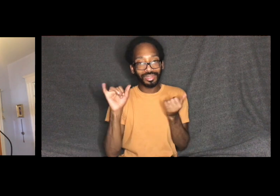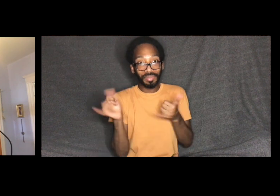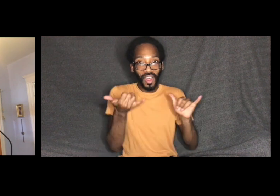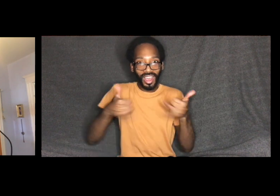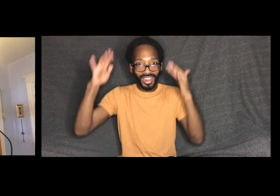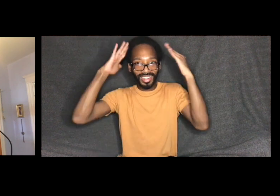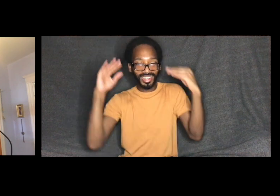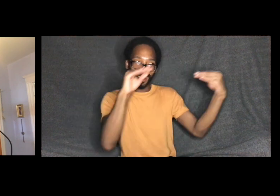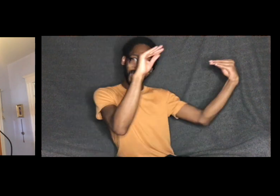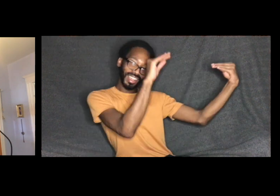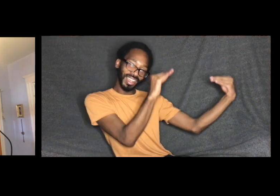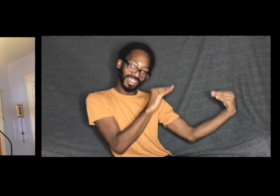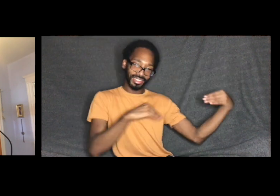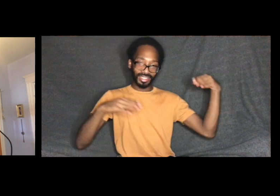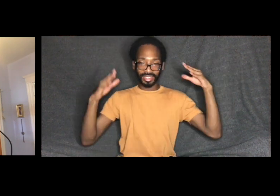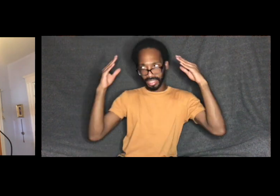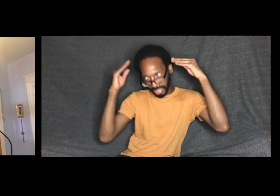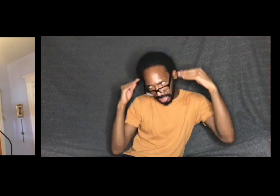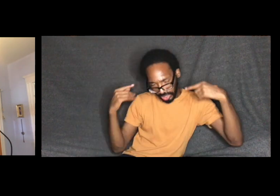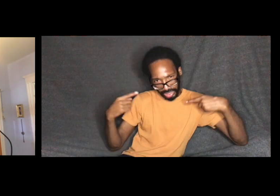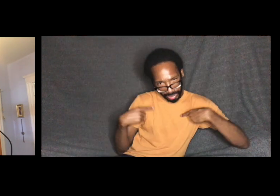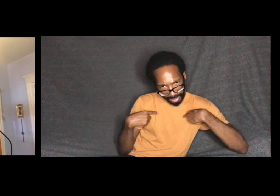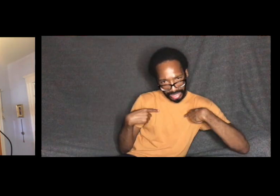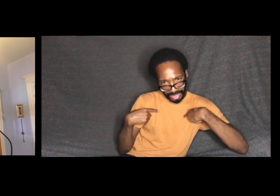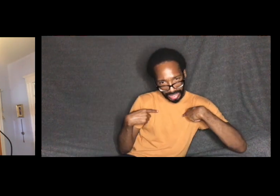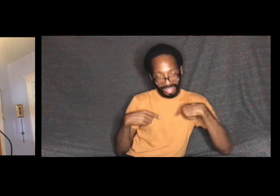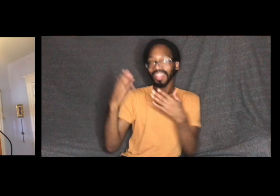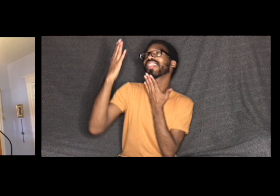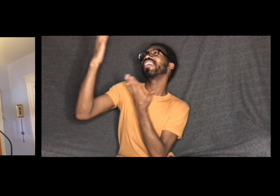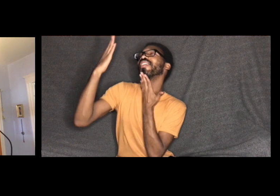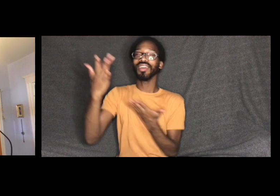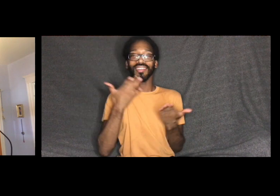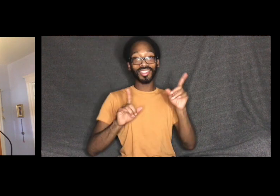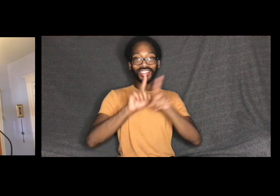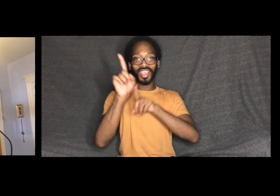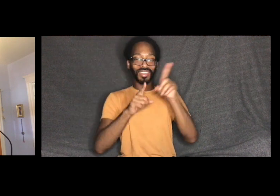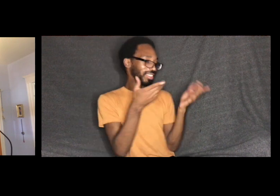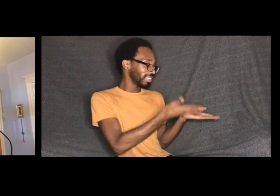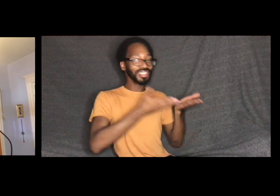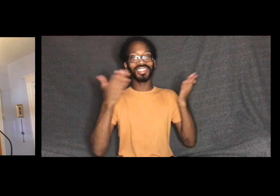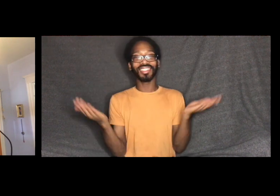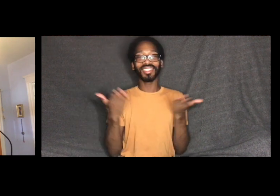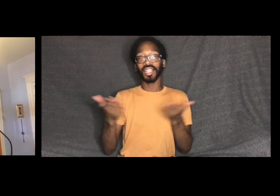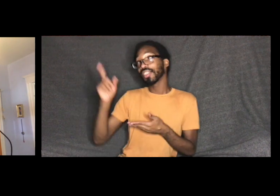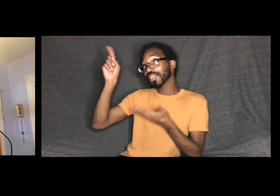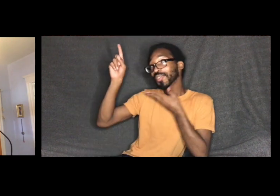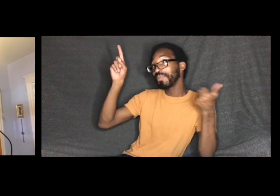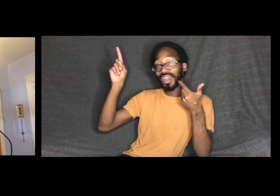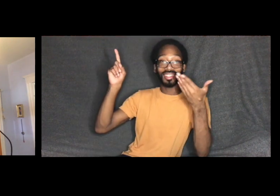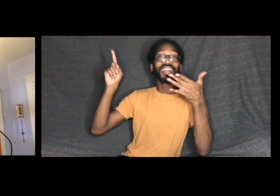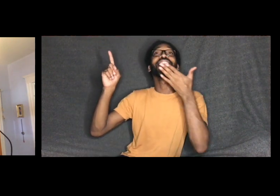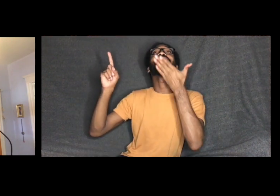hat on my cat. I thank my lucky stars that he exists. You better thank